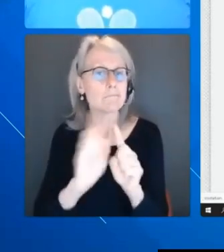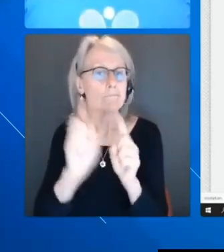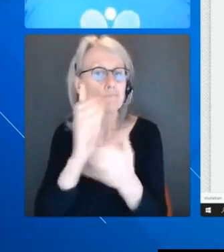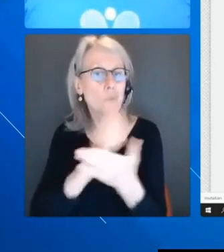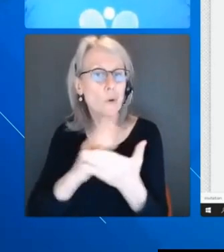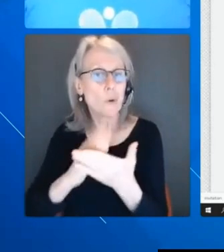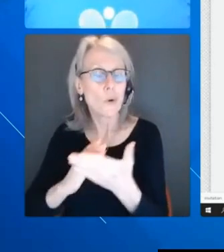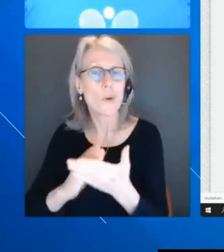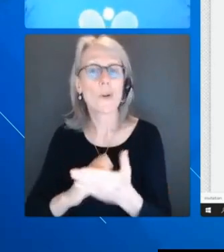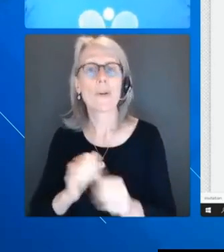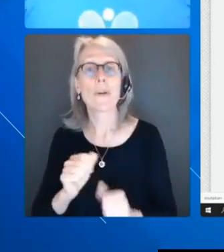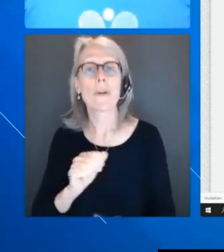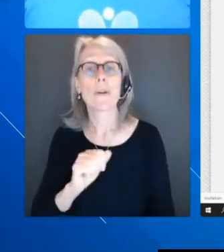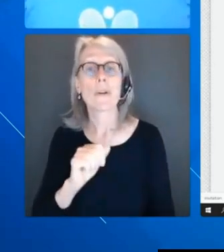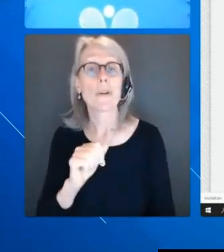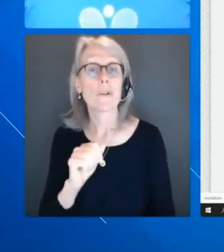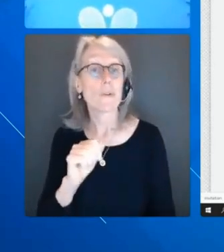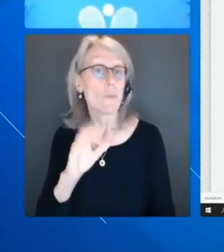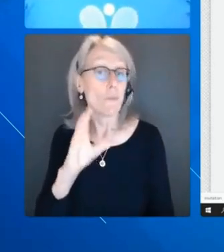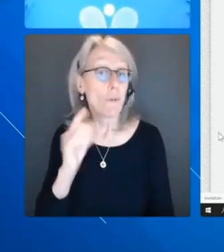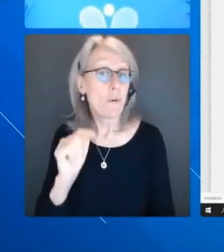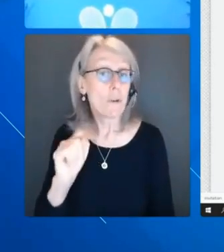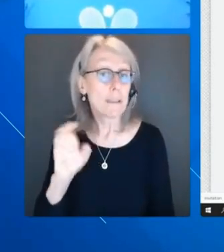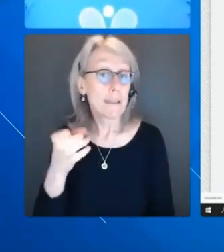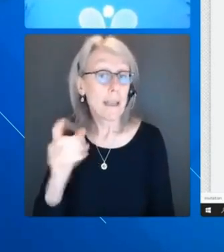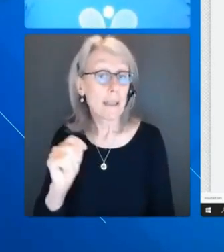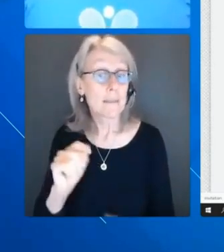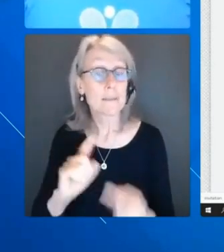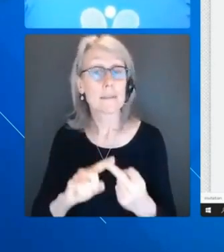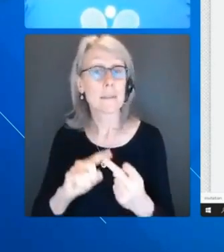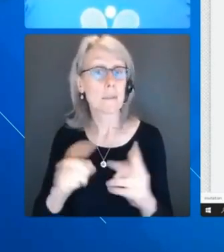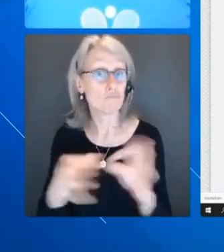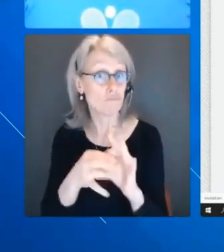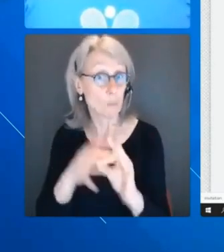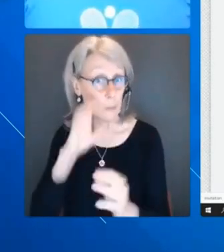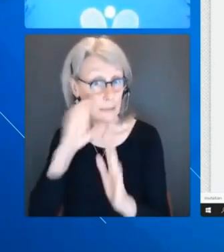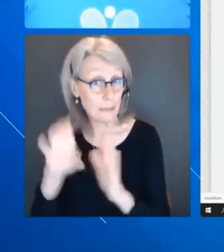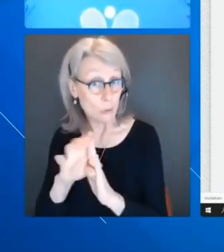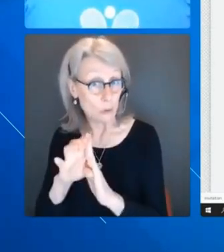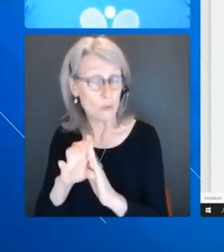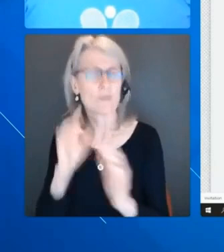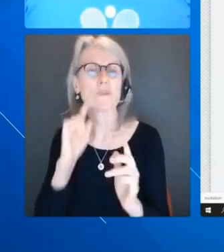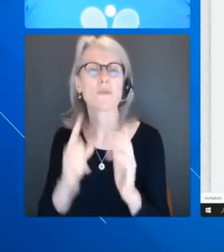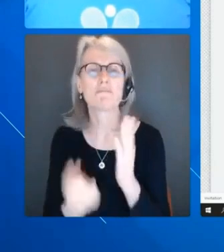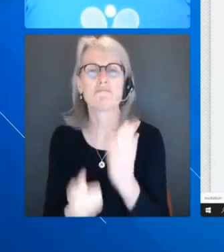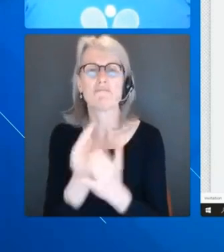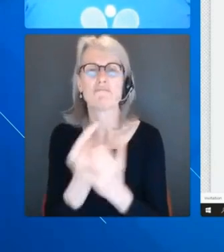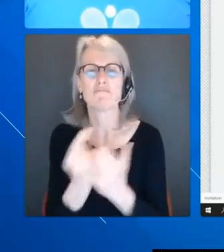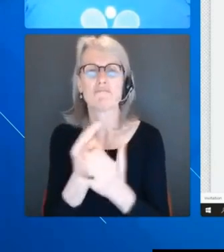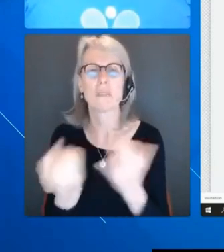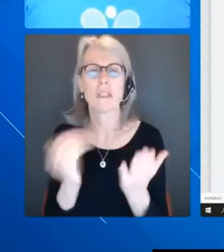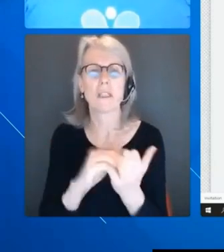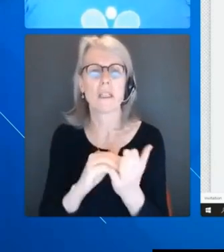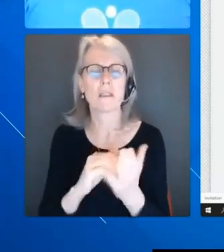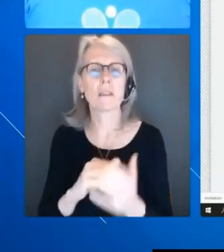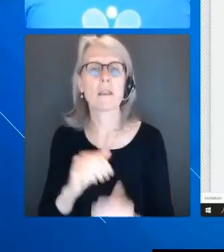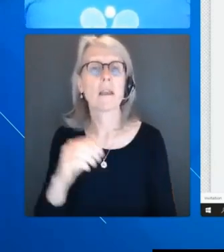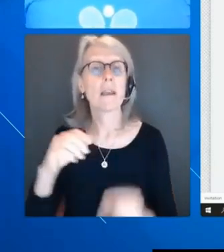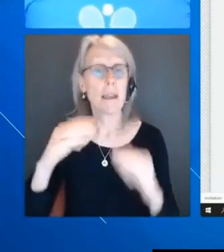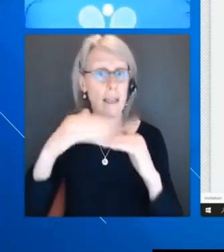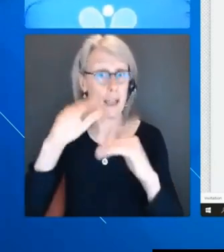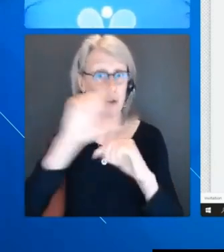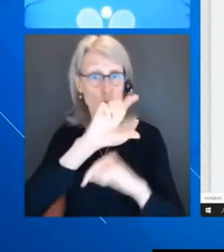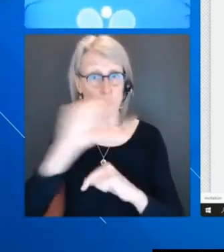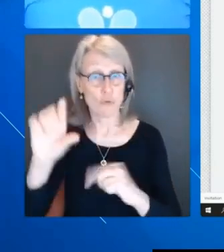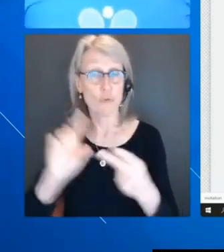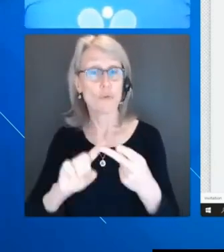the images and adding your alt text. So, again, wanted to go through and quickly review this overall experience. Headers, images, and alt